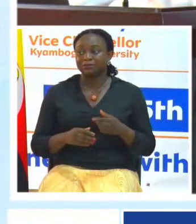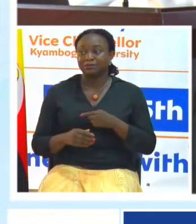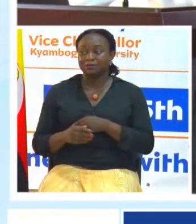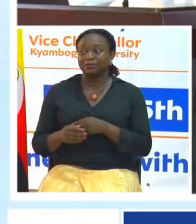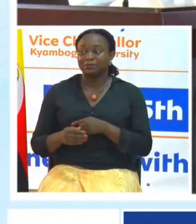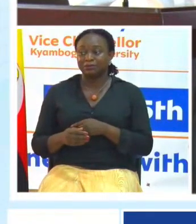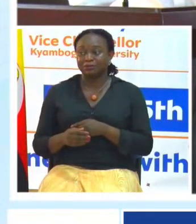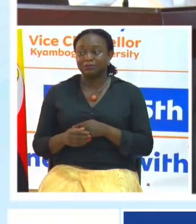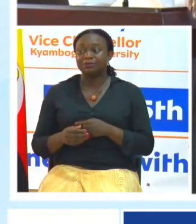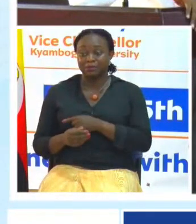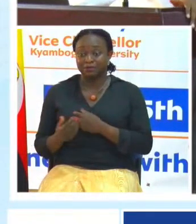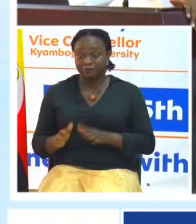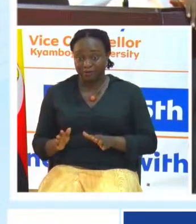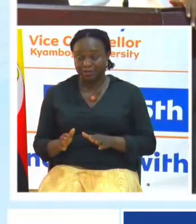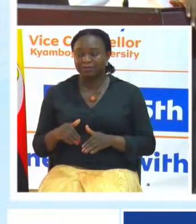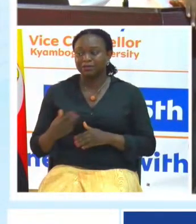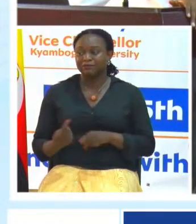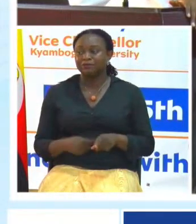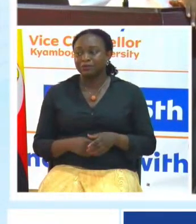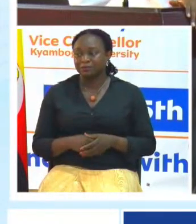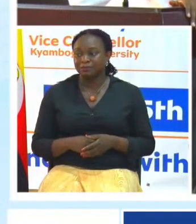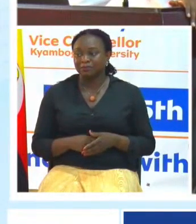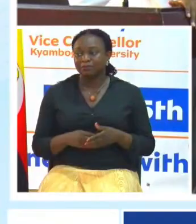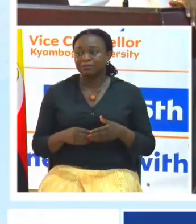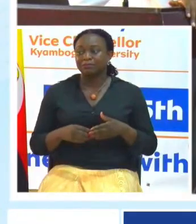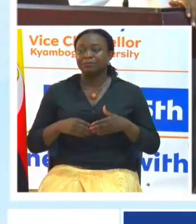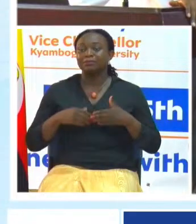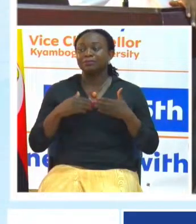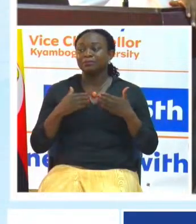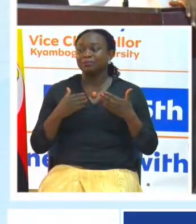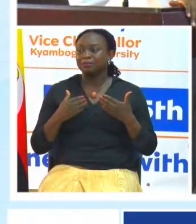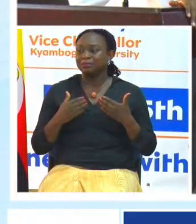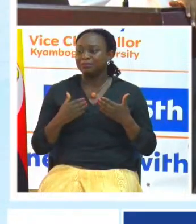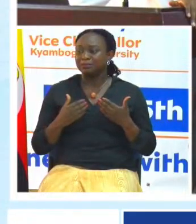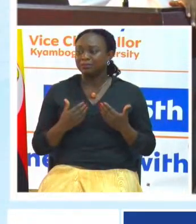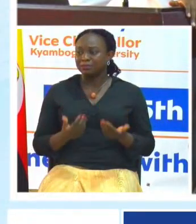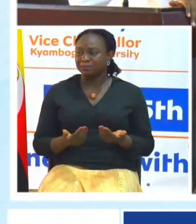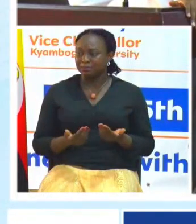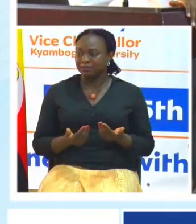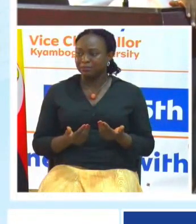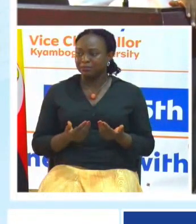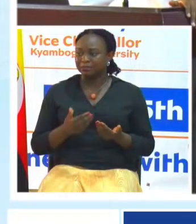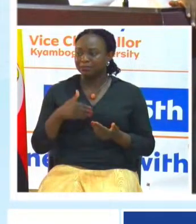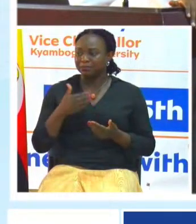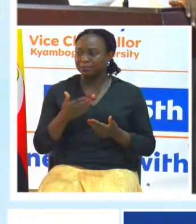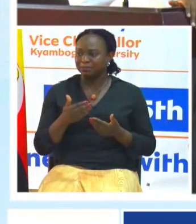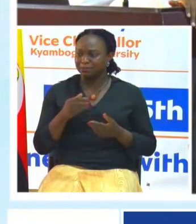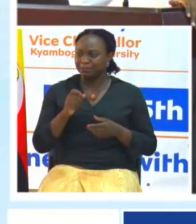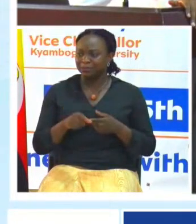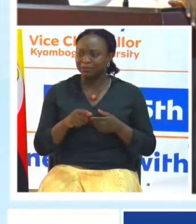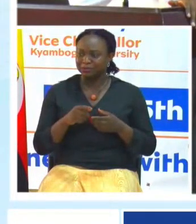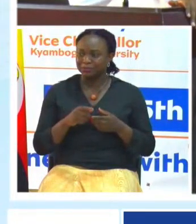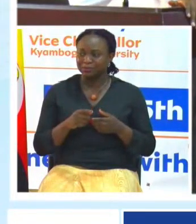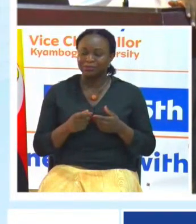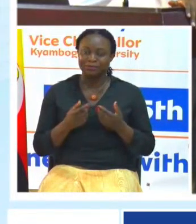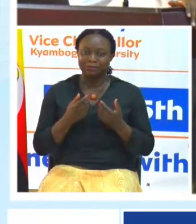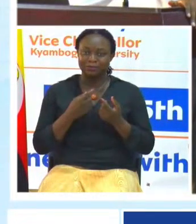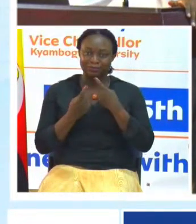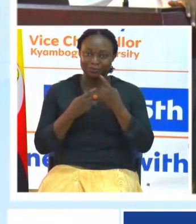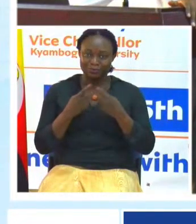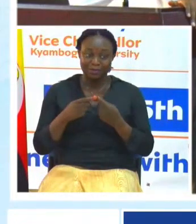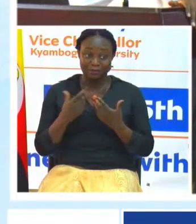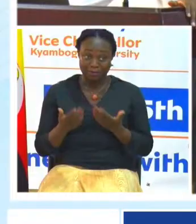would encourage you to have an experience of international education. But also, someone talked about the advanced tech.